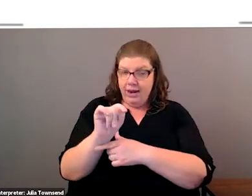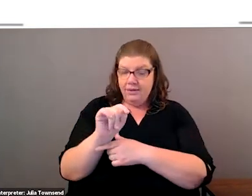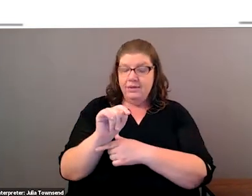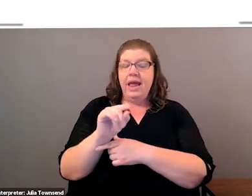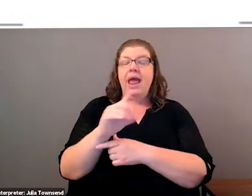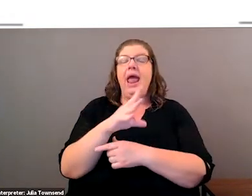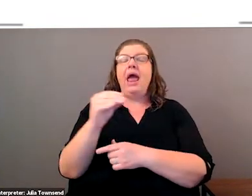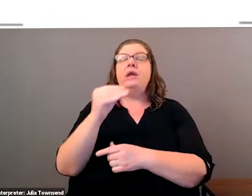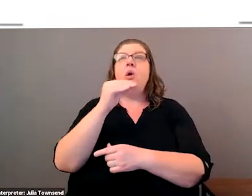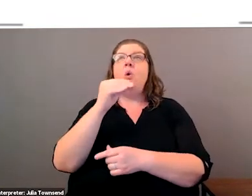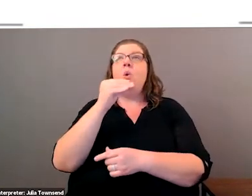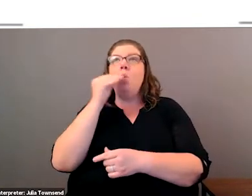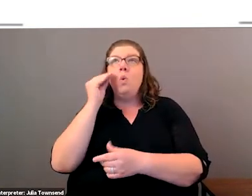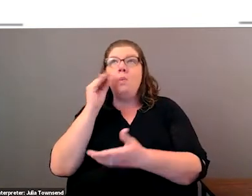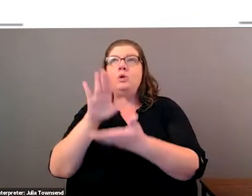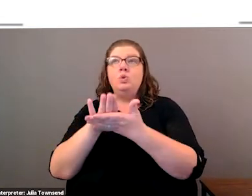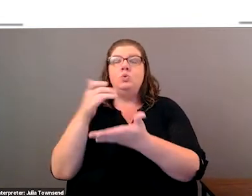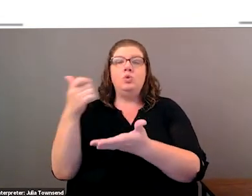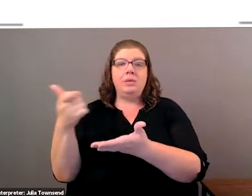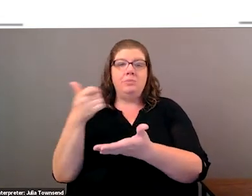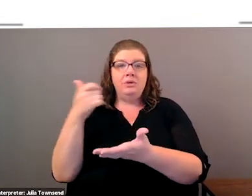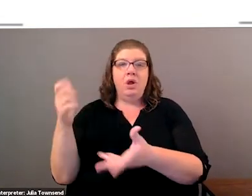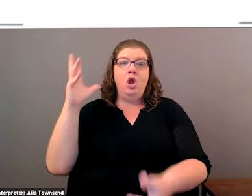transportation. And that's a total of